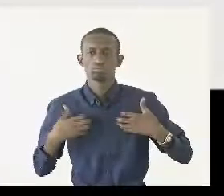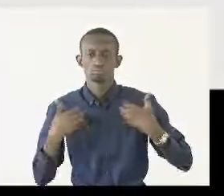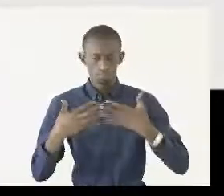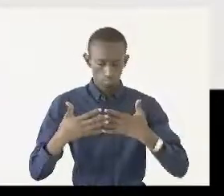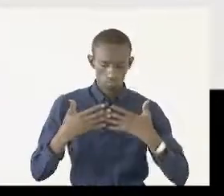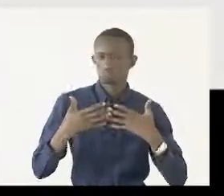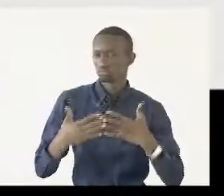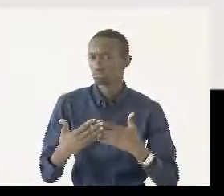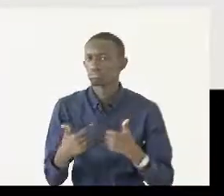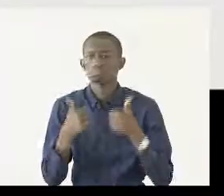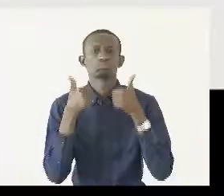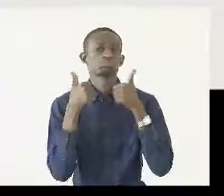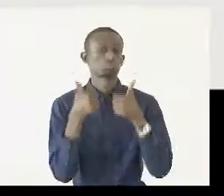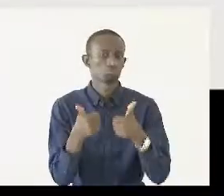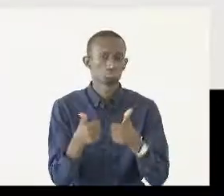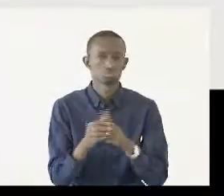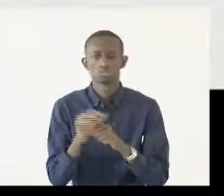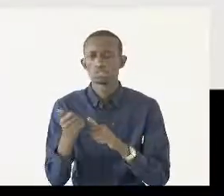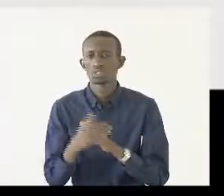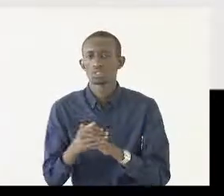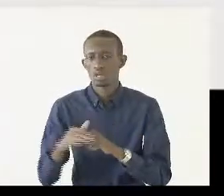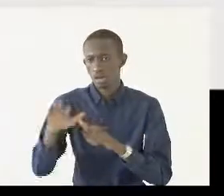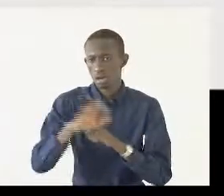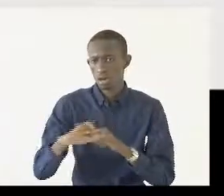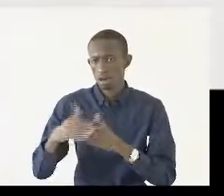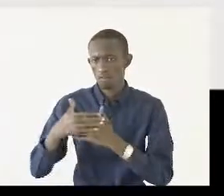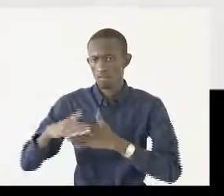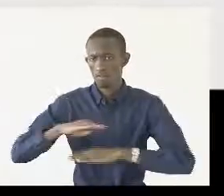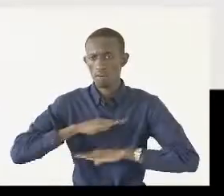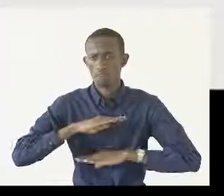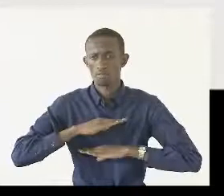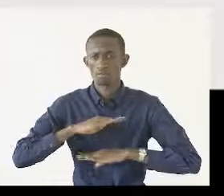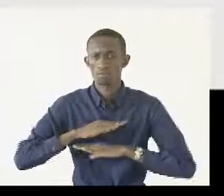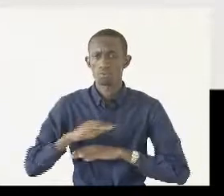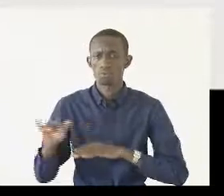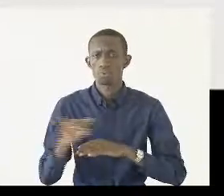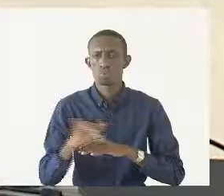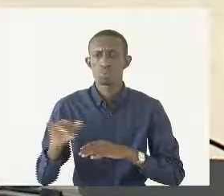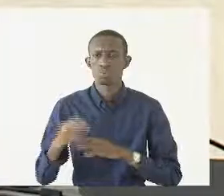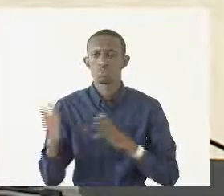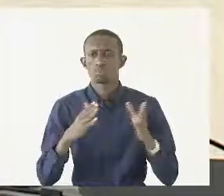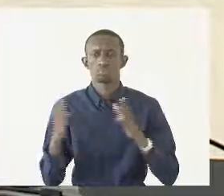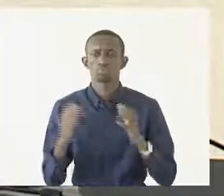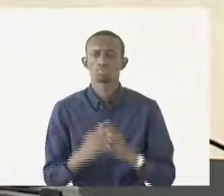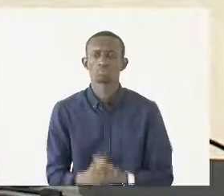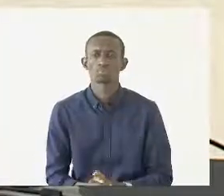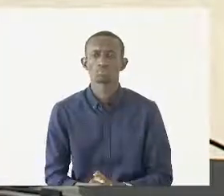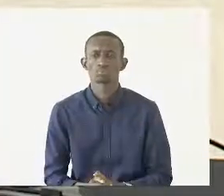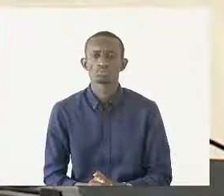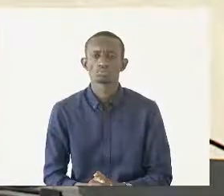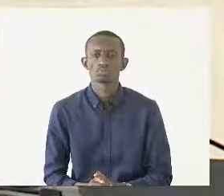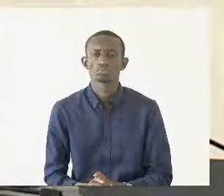there is air space for gaseous exchange. Mesophyll cells, as we have seen, spongy and